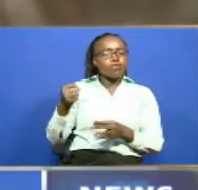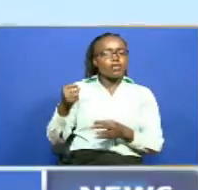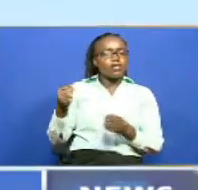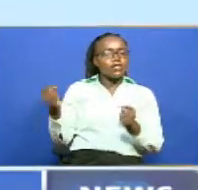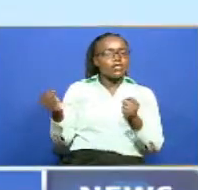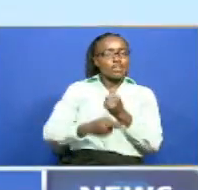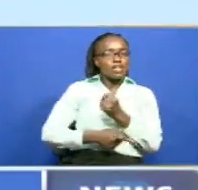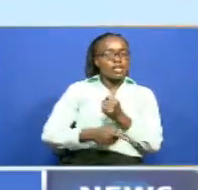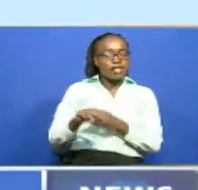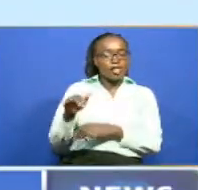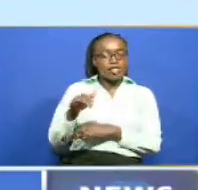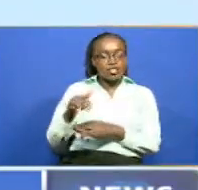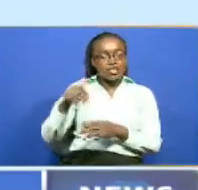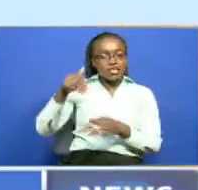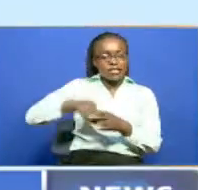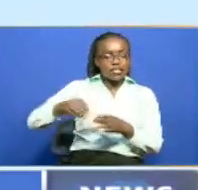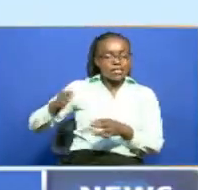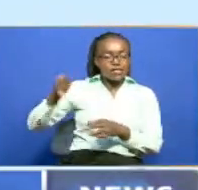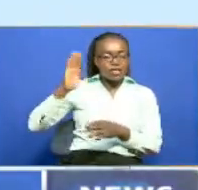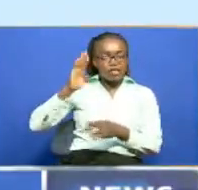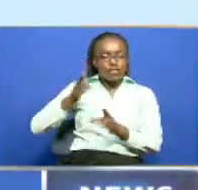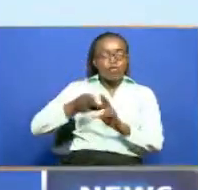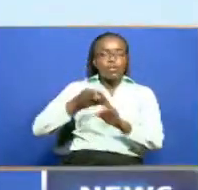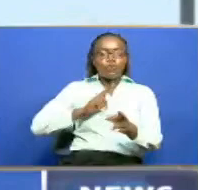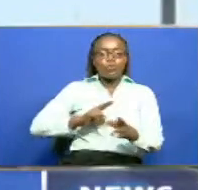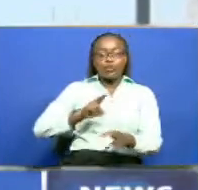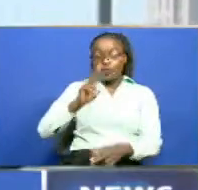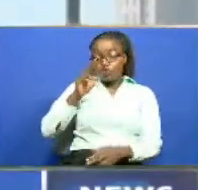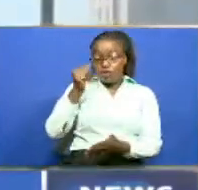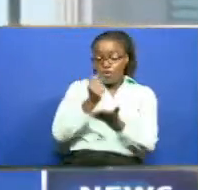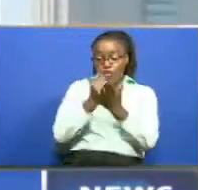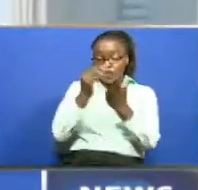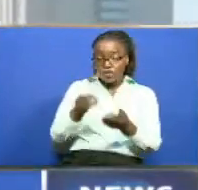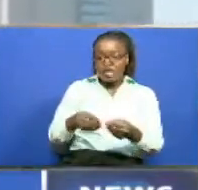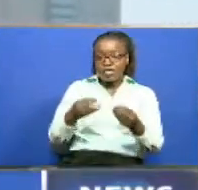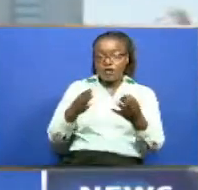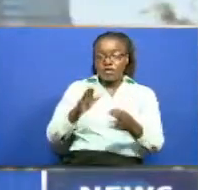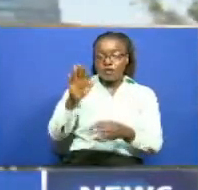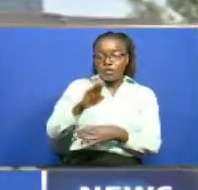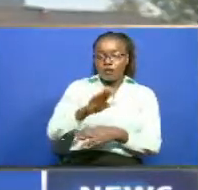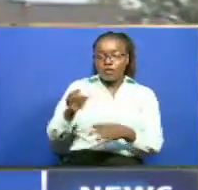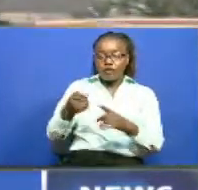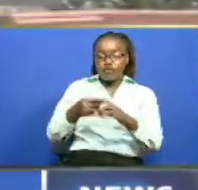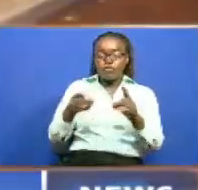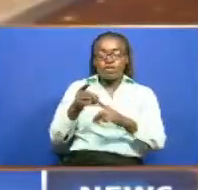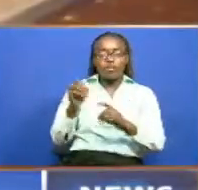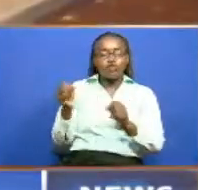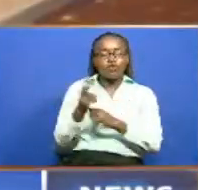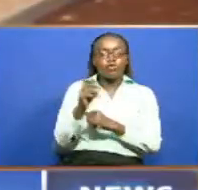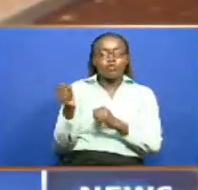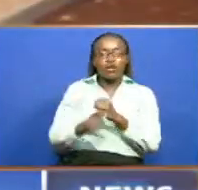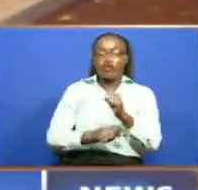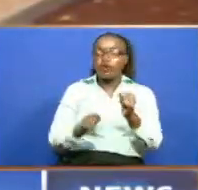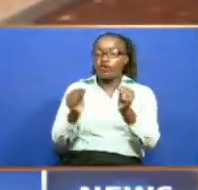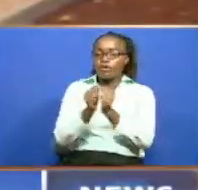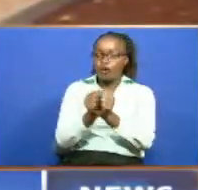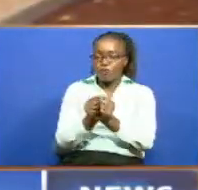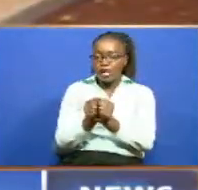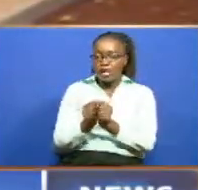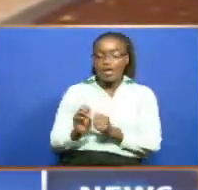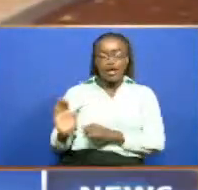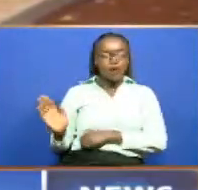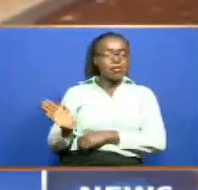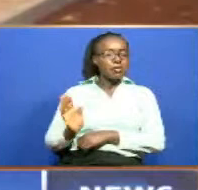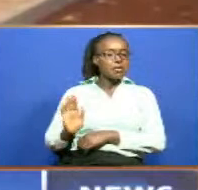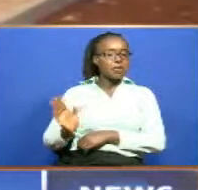of Interior to withdraw police officers assigned to parliamentarians from 12th of October. Wiper Party leader